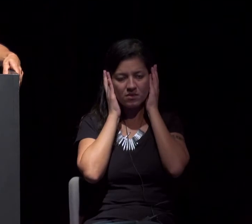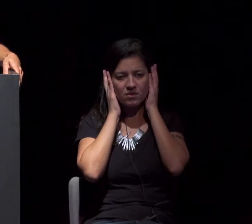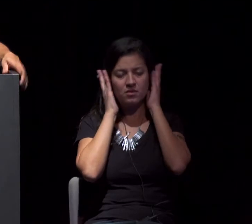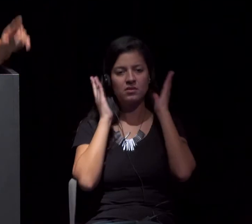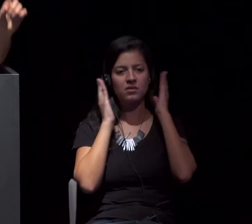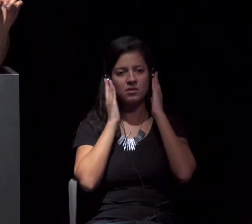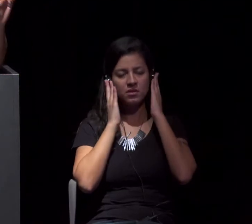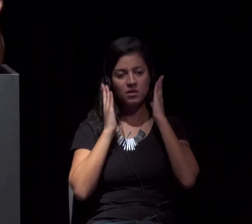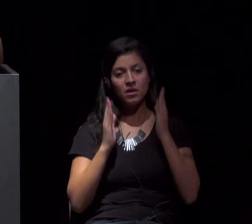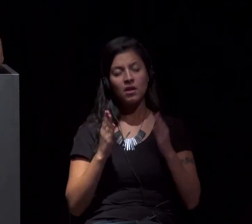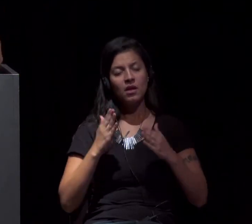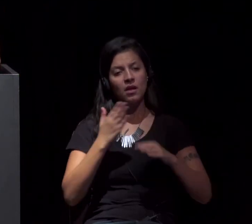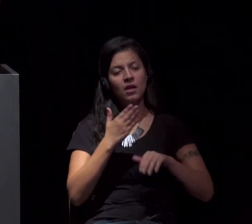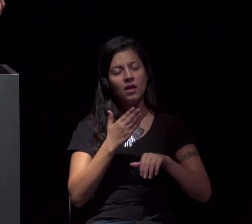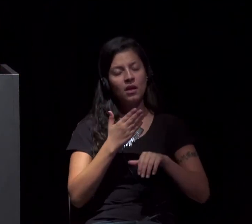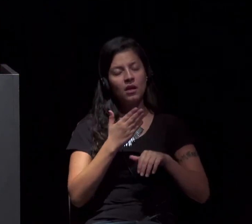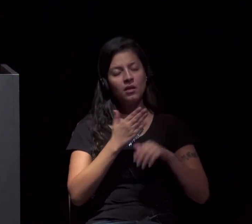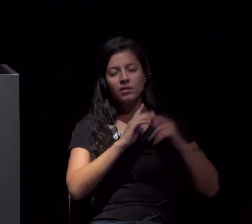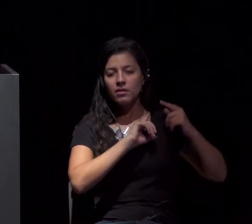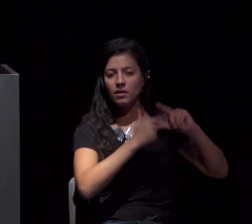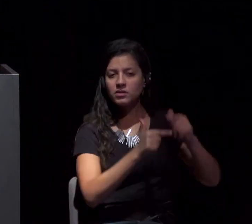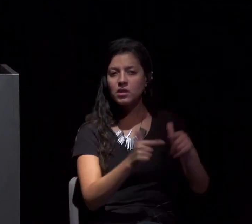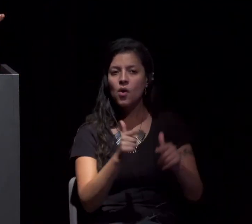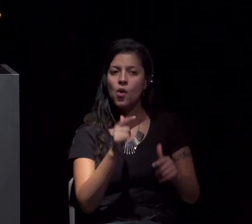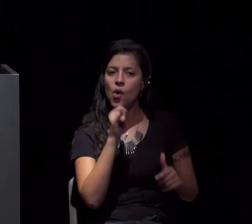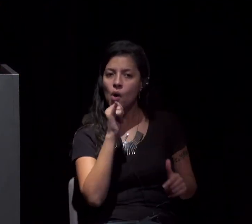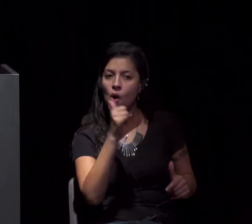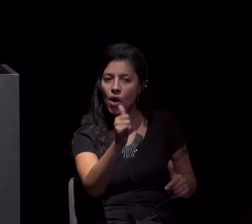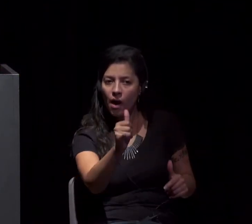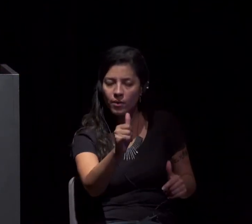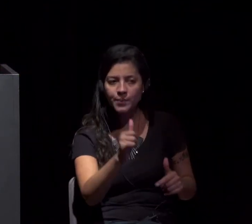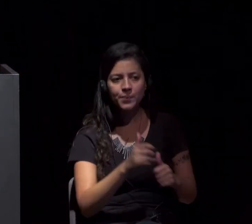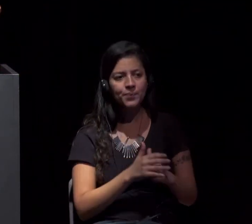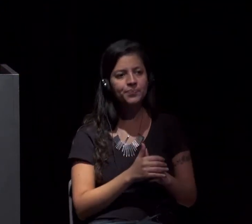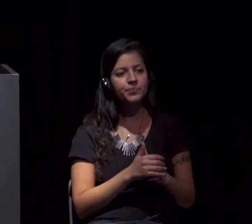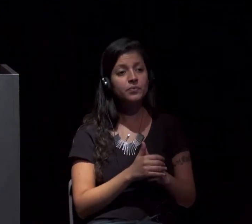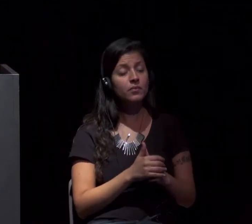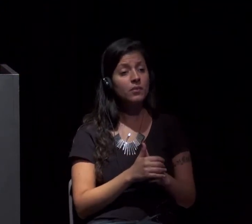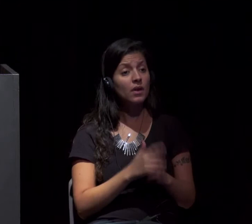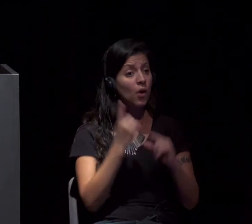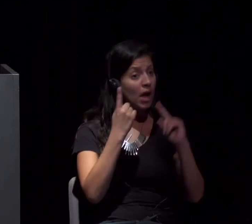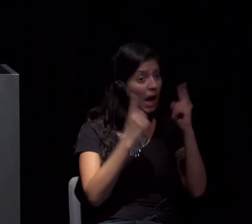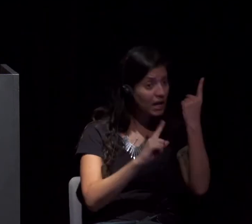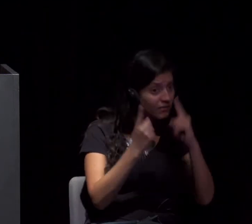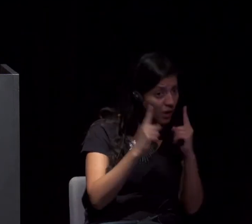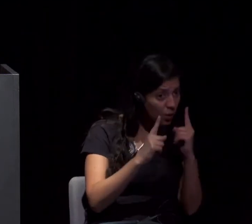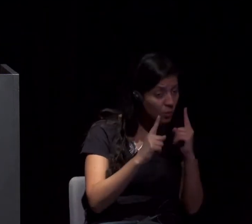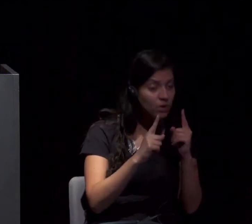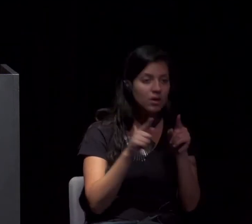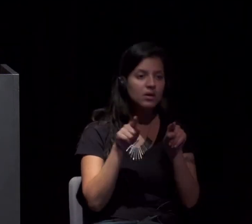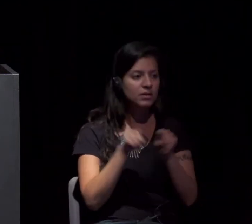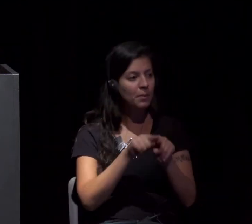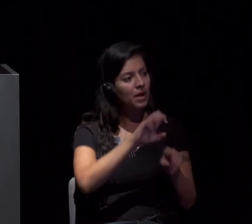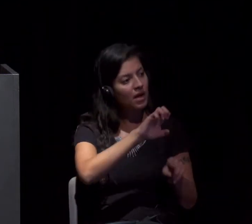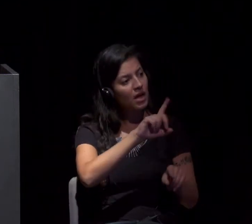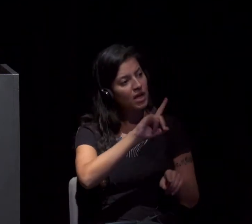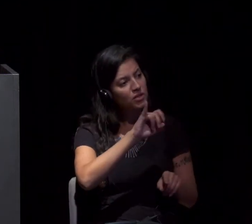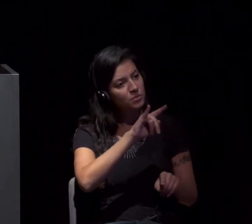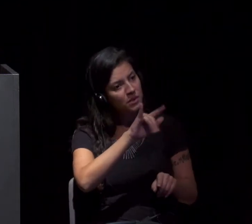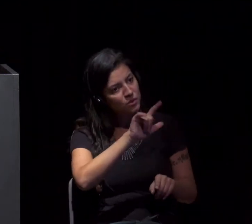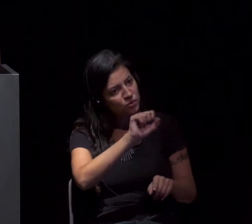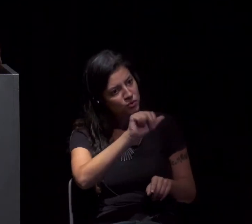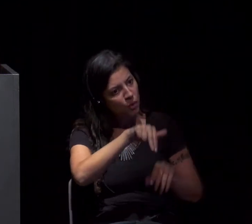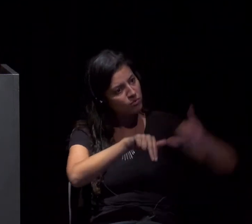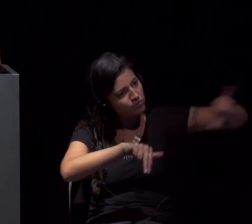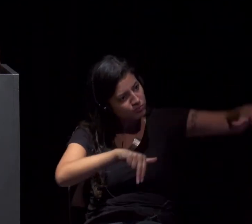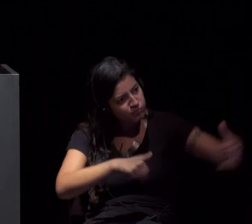of ritual, and to respond to both EDIMILSON and Ayerson, one of the reasons why I find